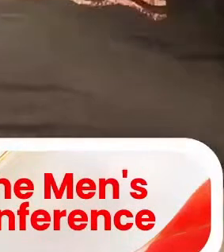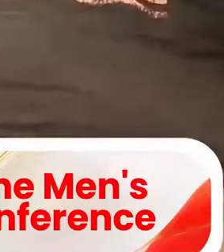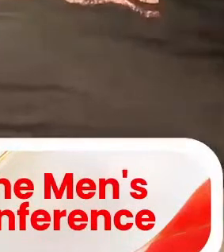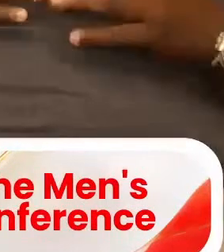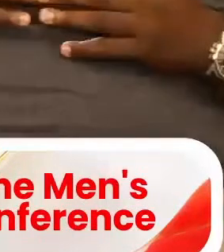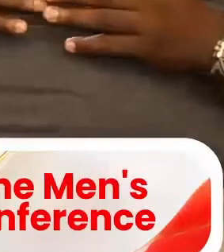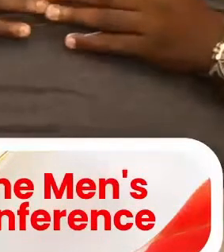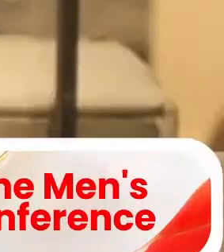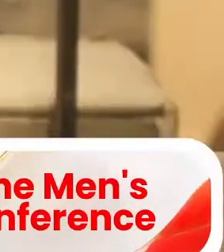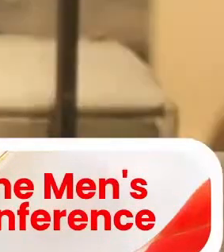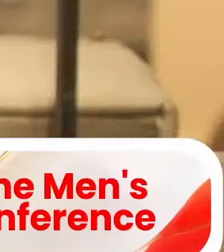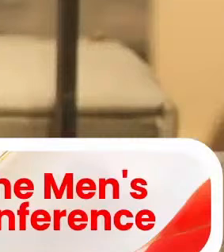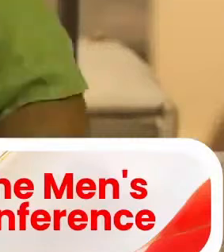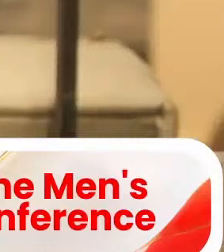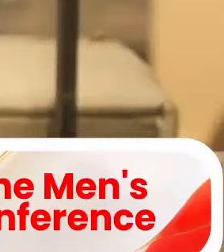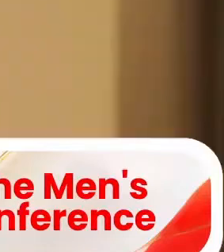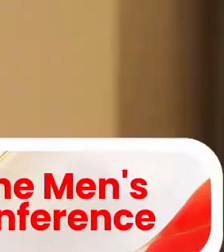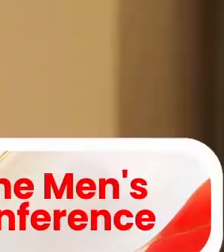pillars.